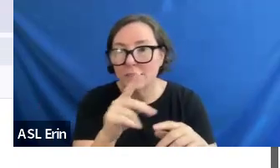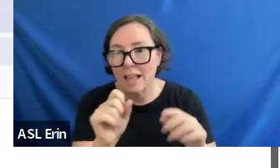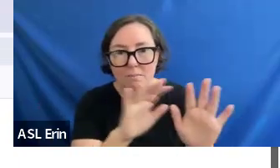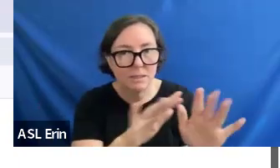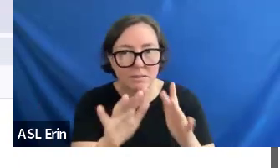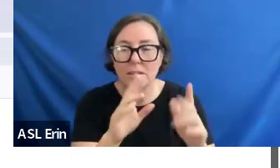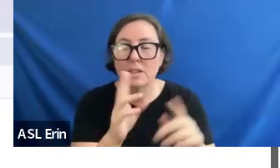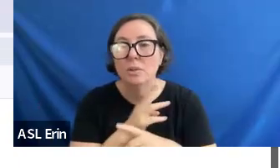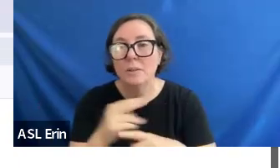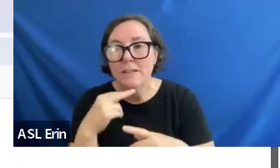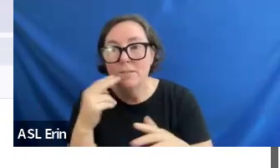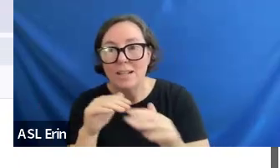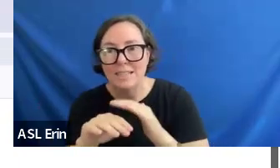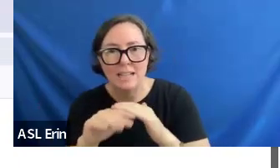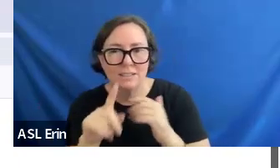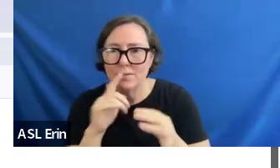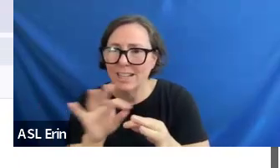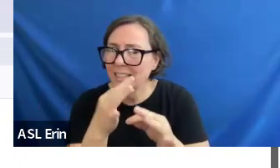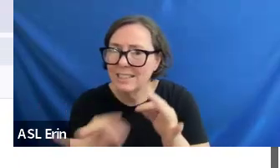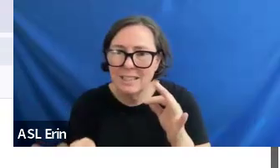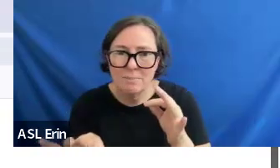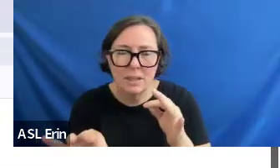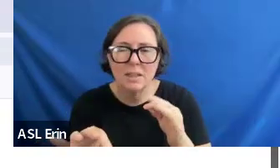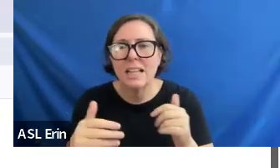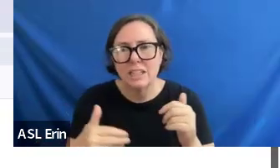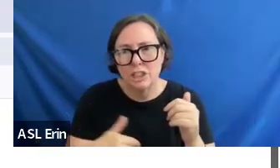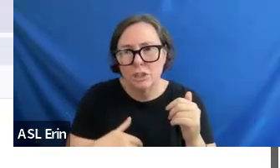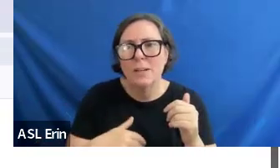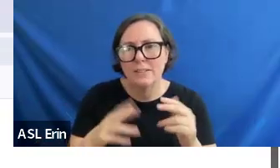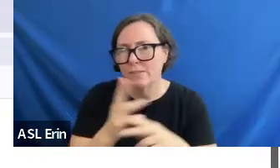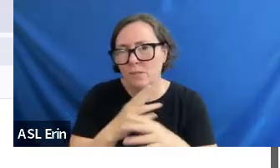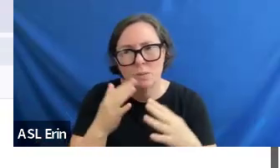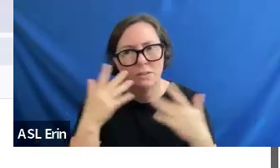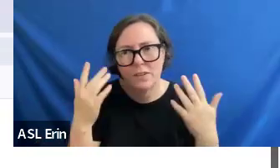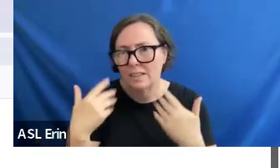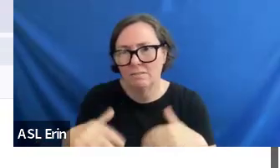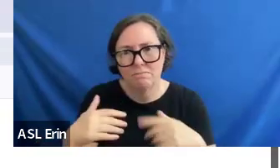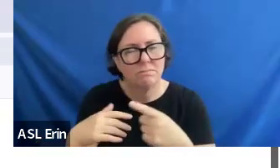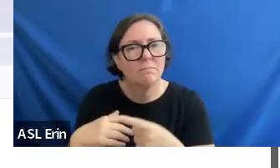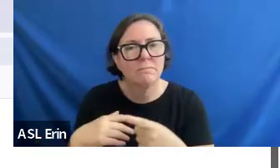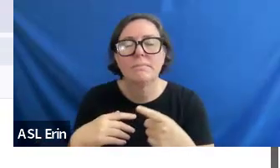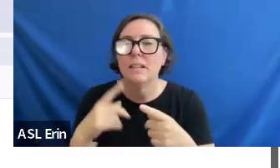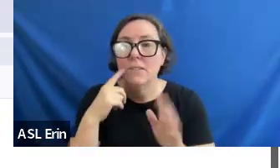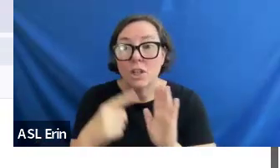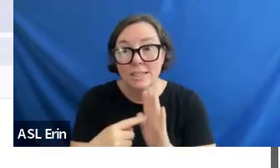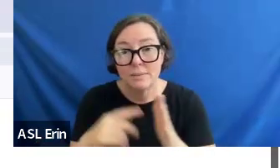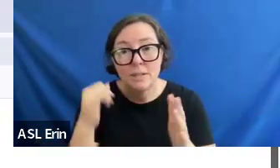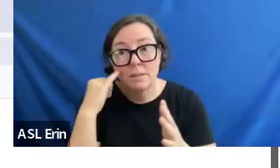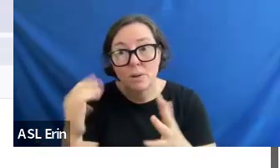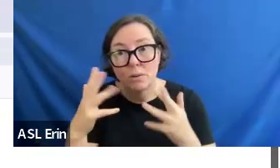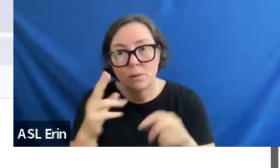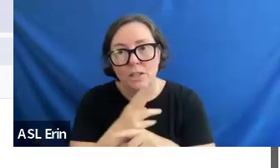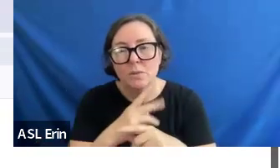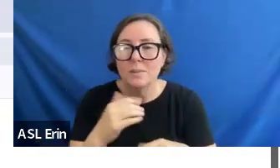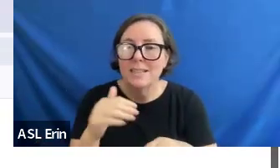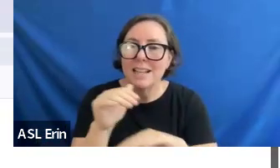Using voice access is simple and intuitive. For example, let's say you want to work with the nightlight